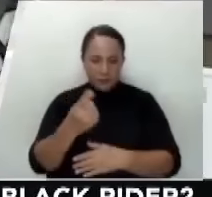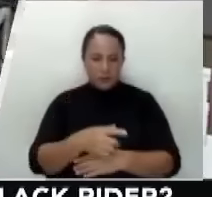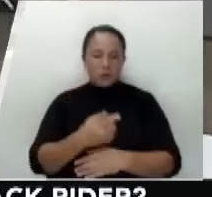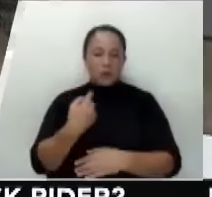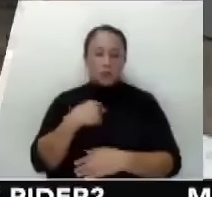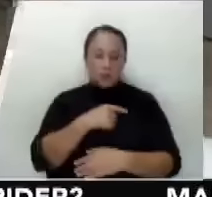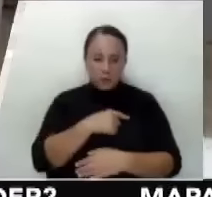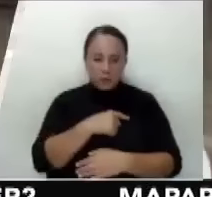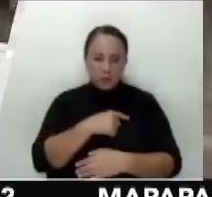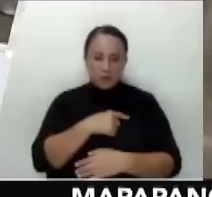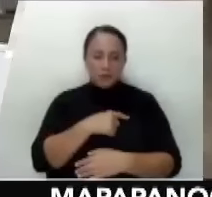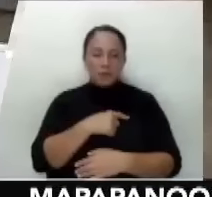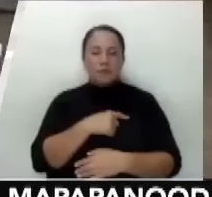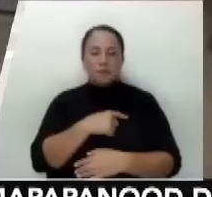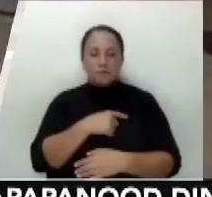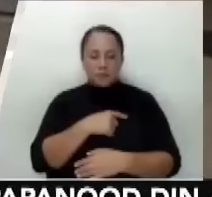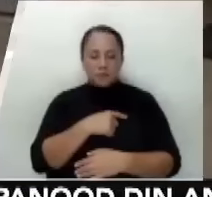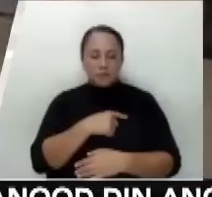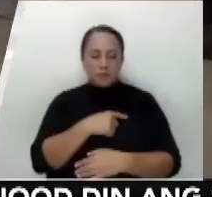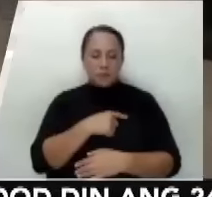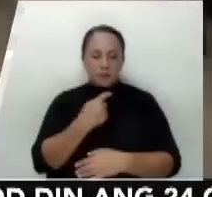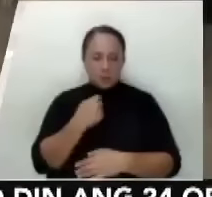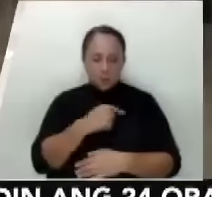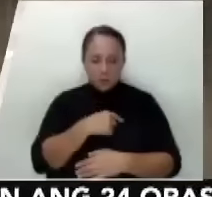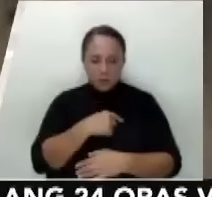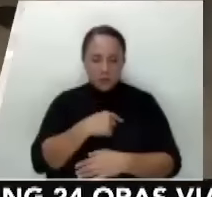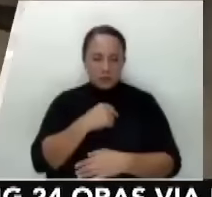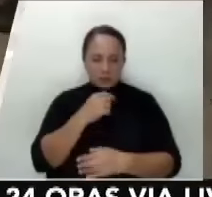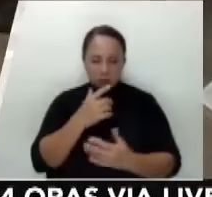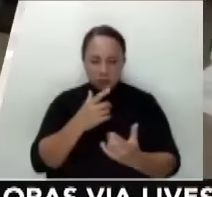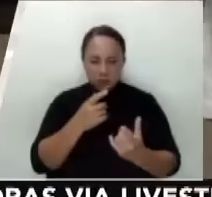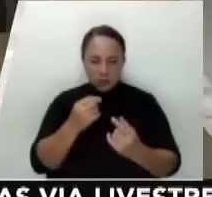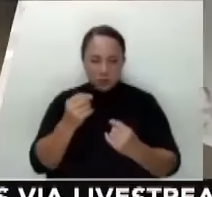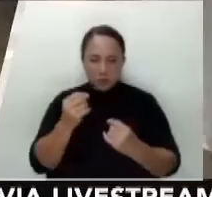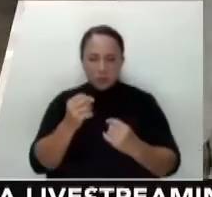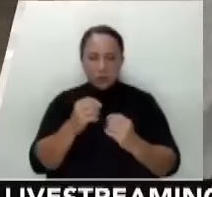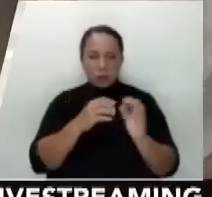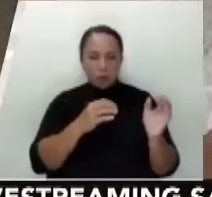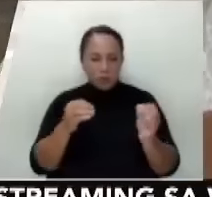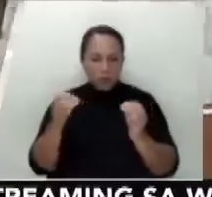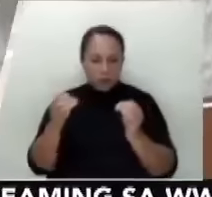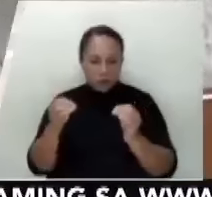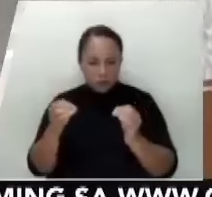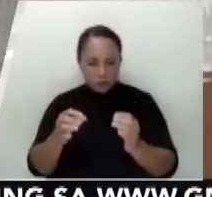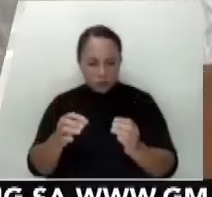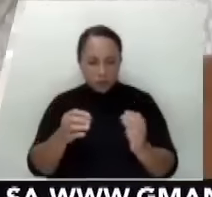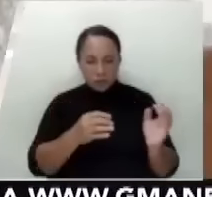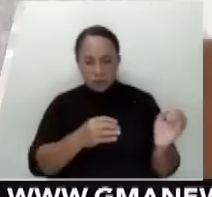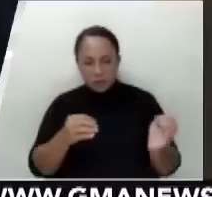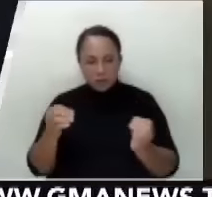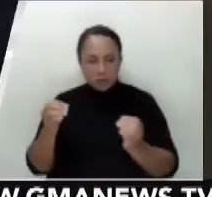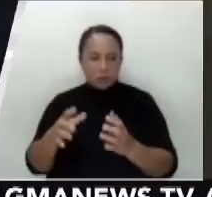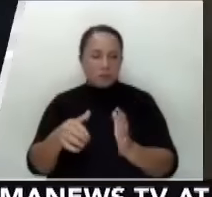Our company is not here to do with the whole operation of the election